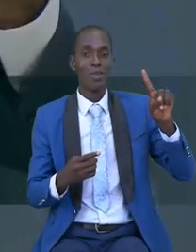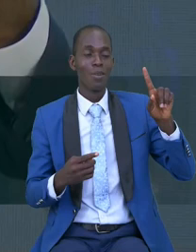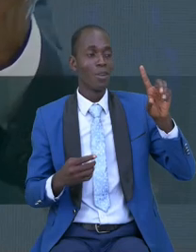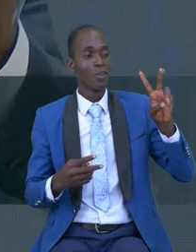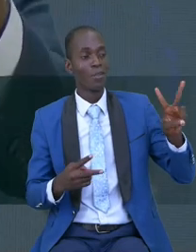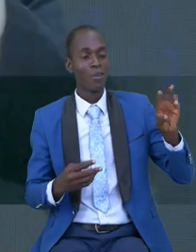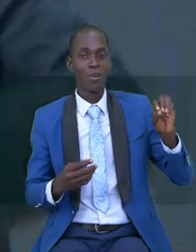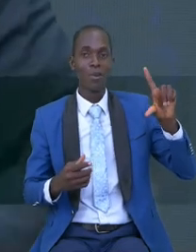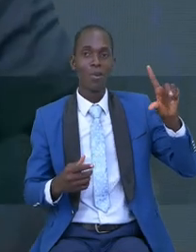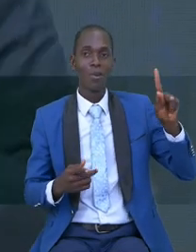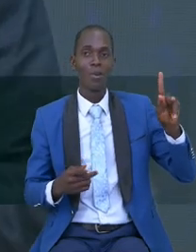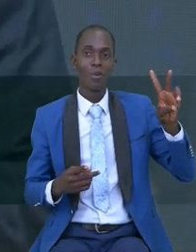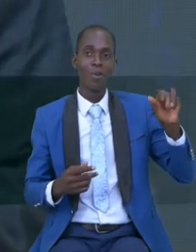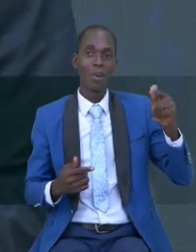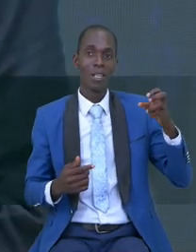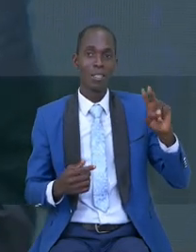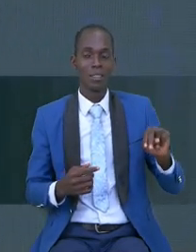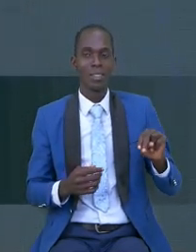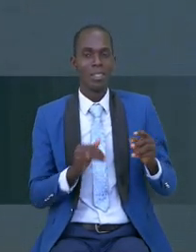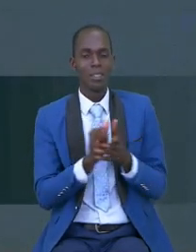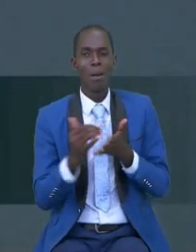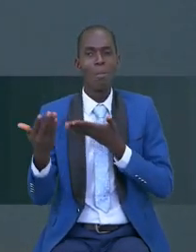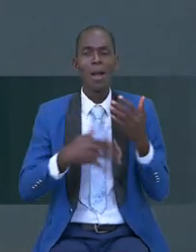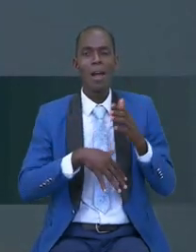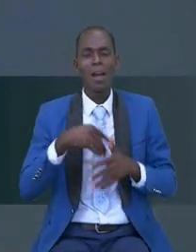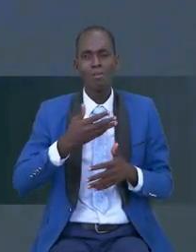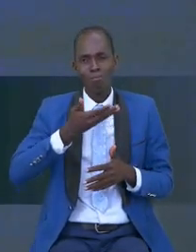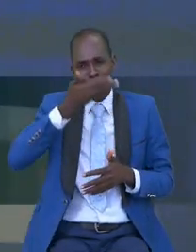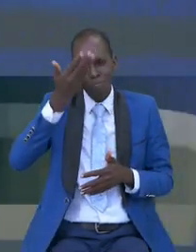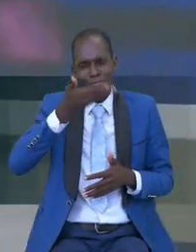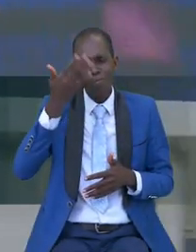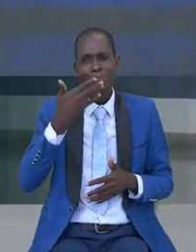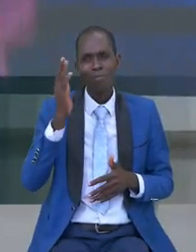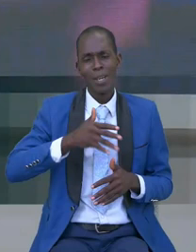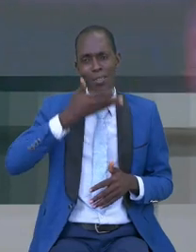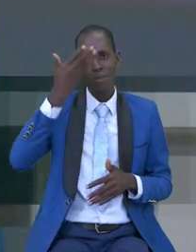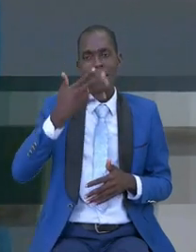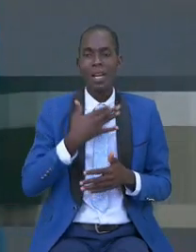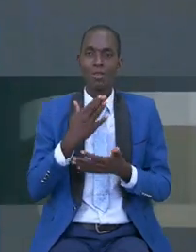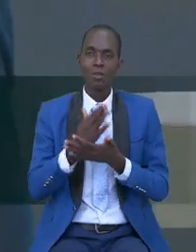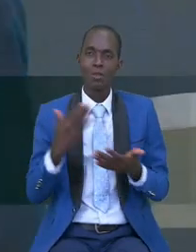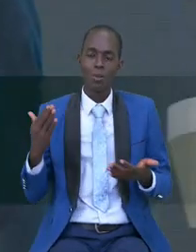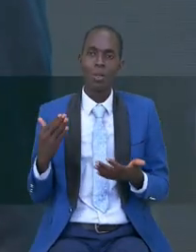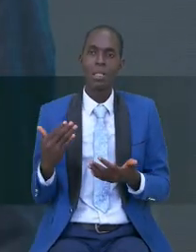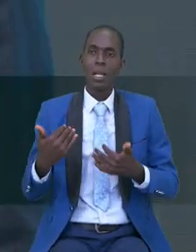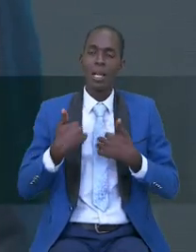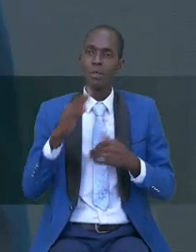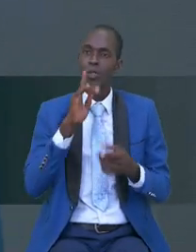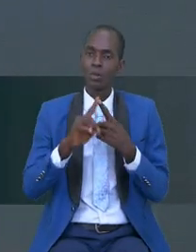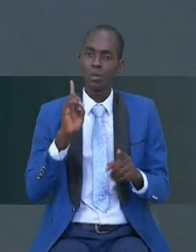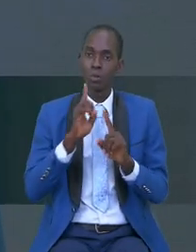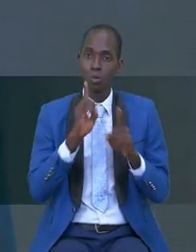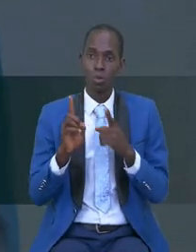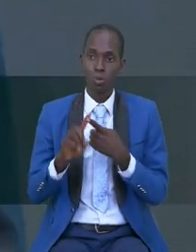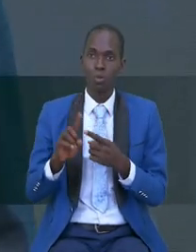somebody had been ministered to by God to go and buy a